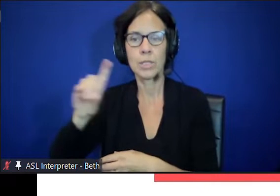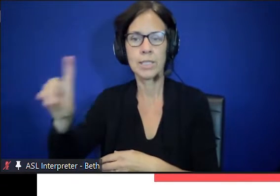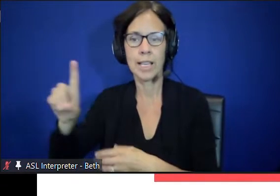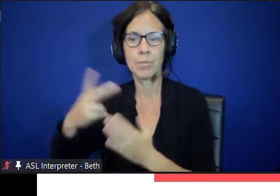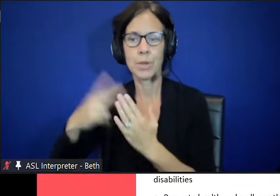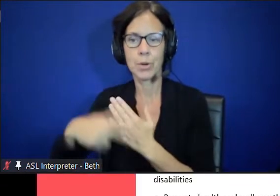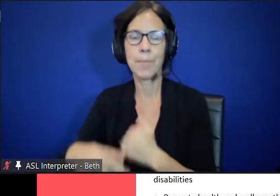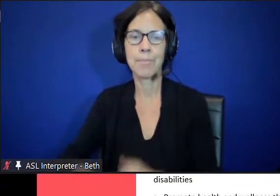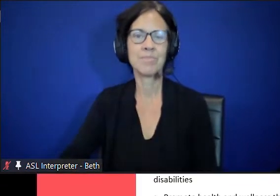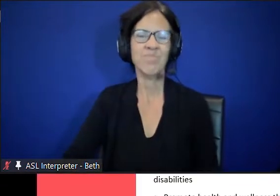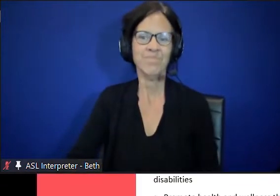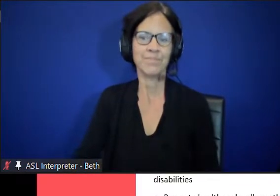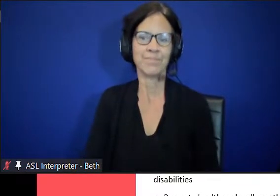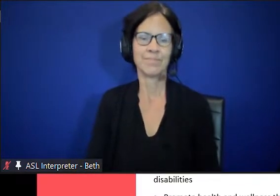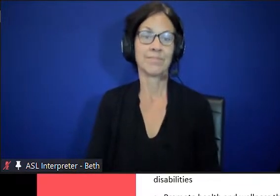program.